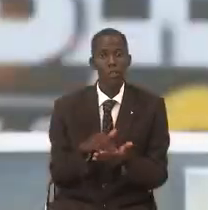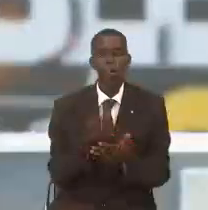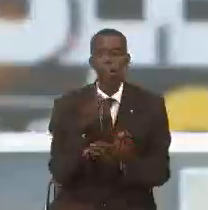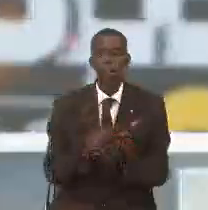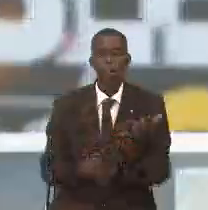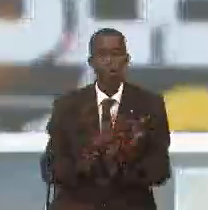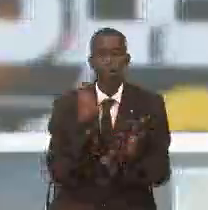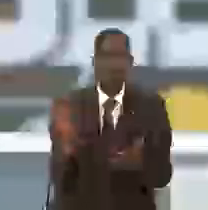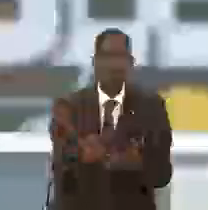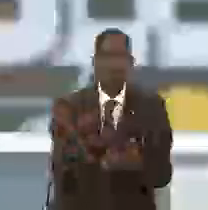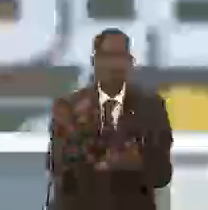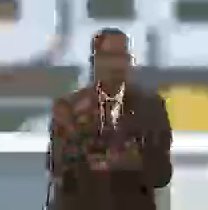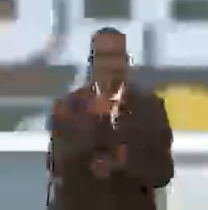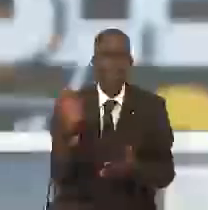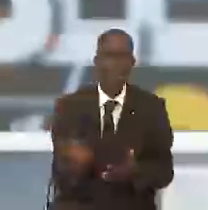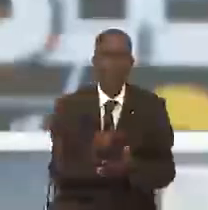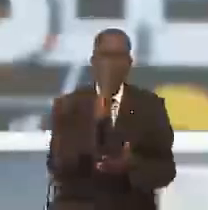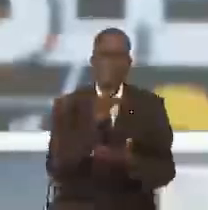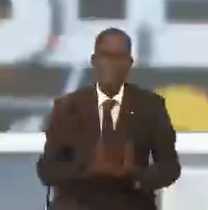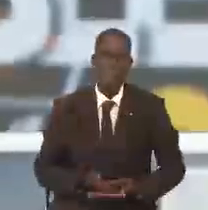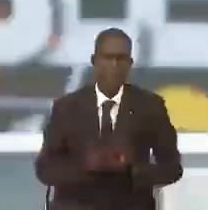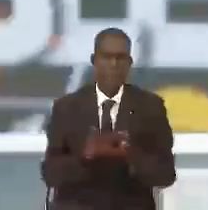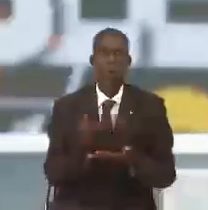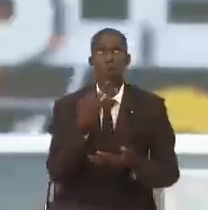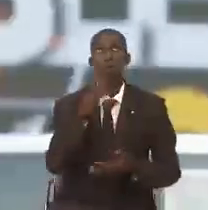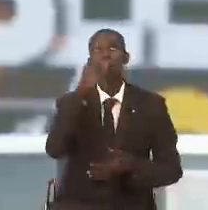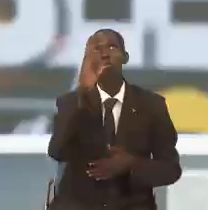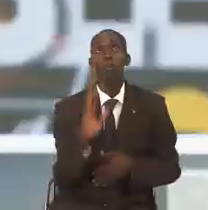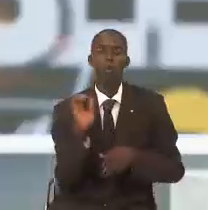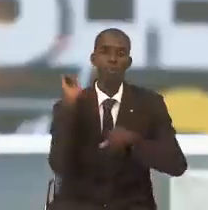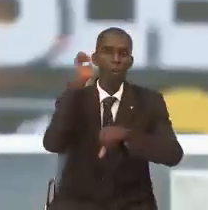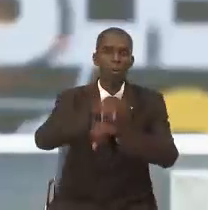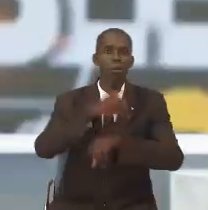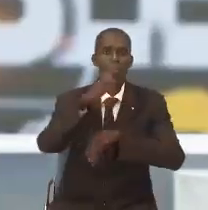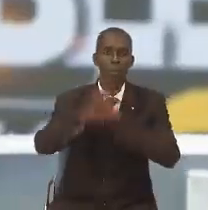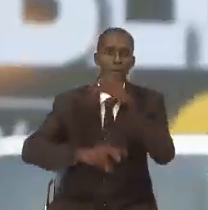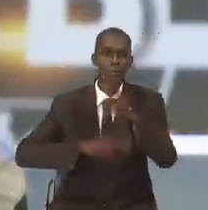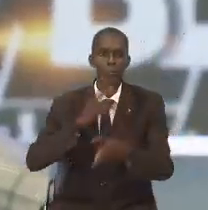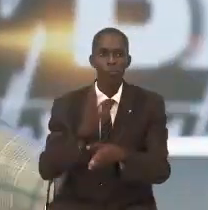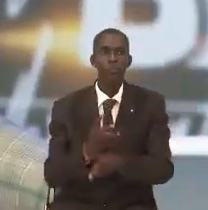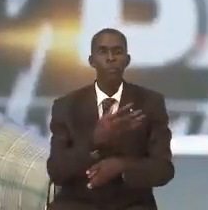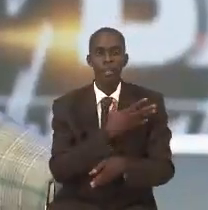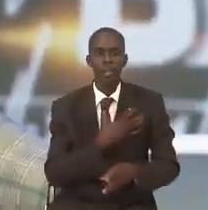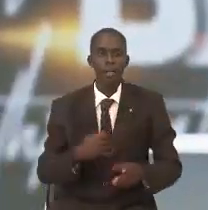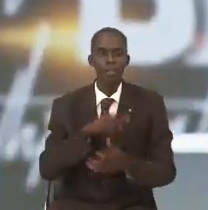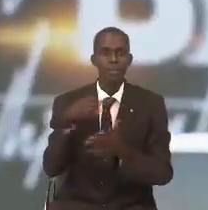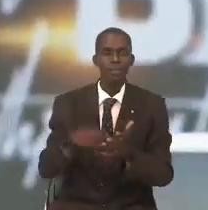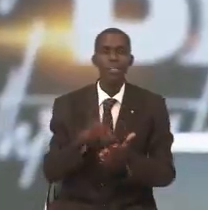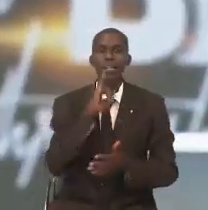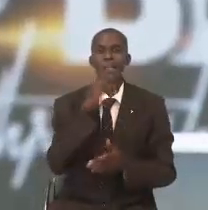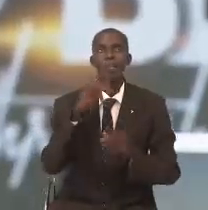whatsoever is born of God overcometh the world, and this is the victory